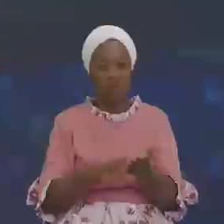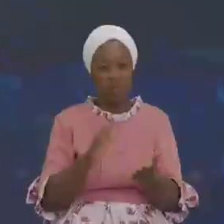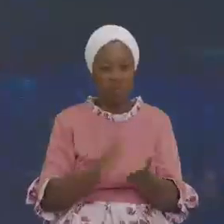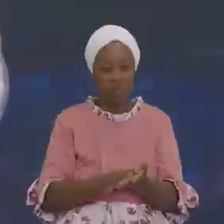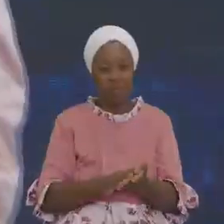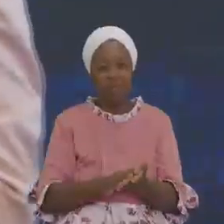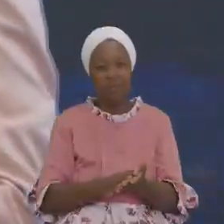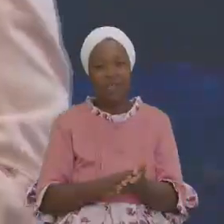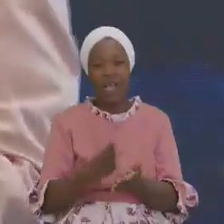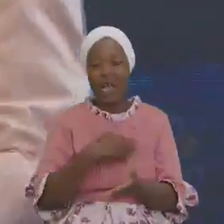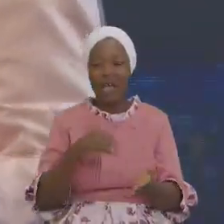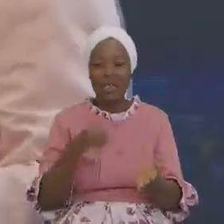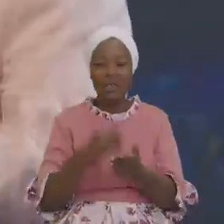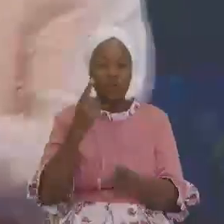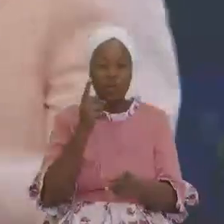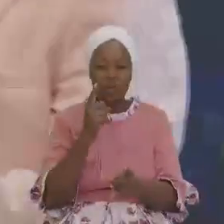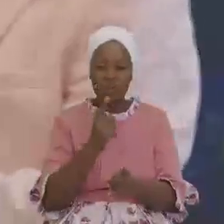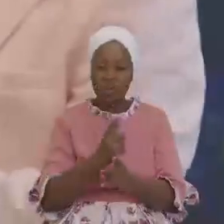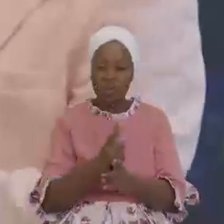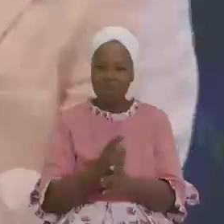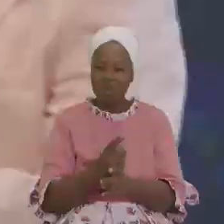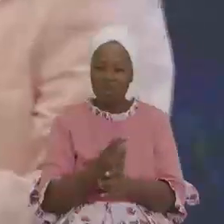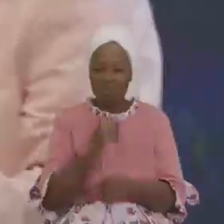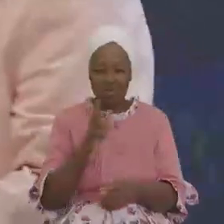And it was just like going to school.